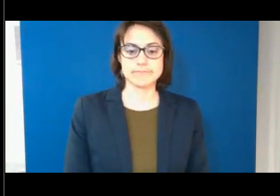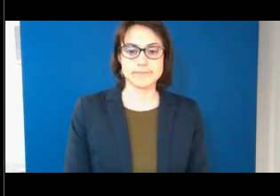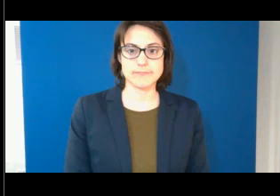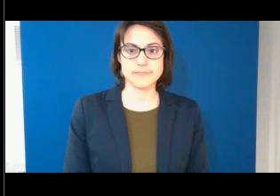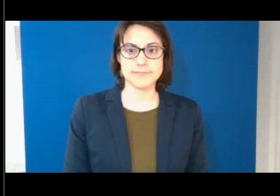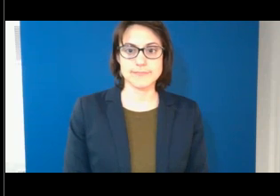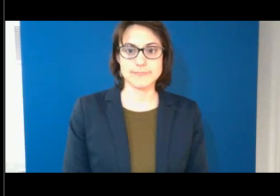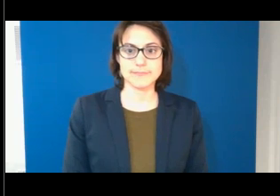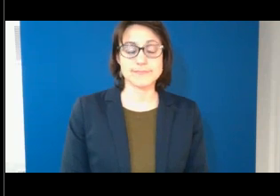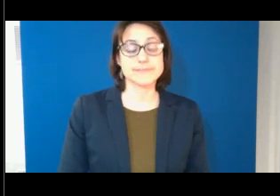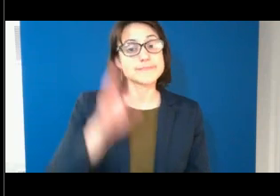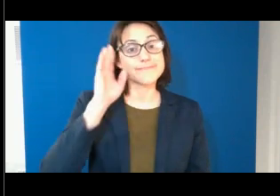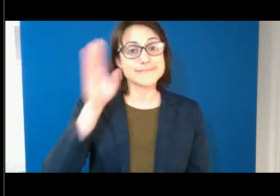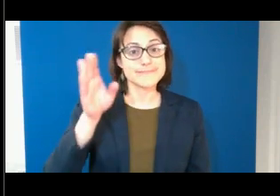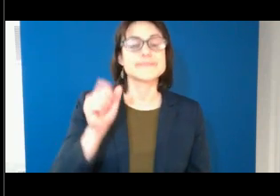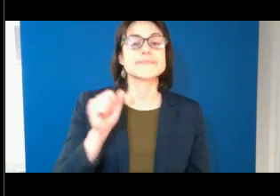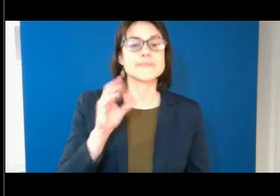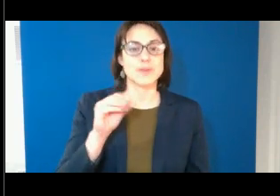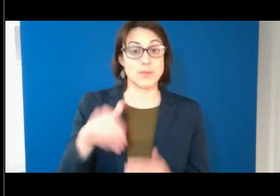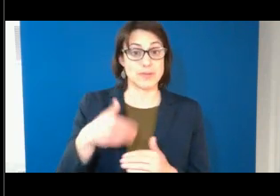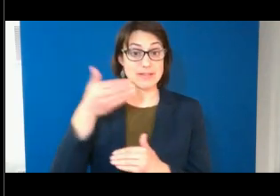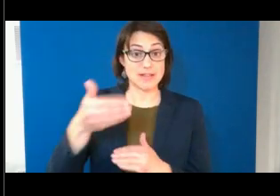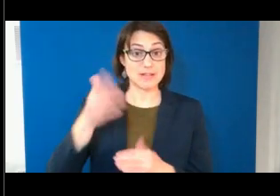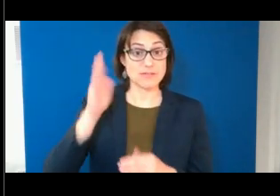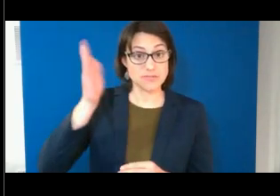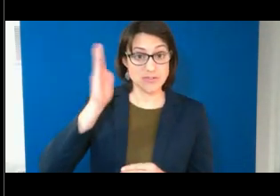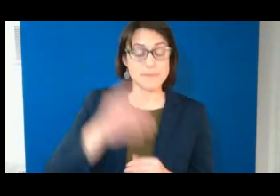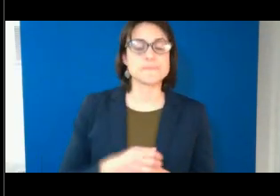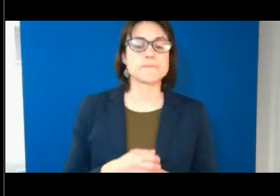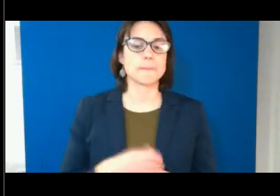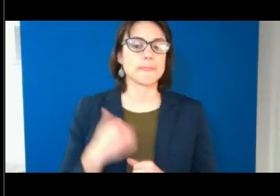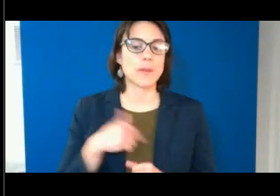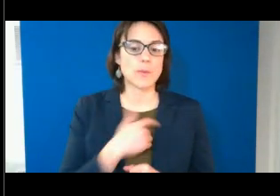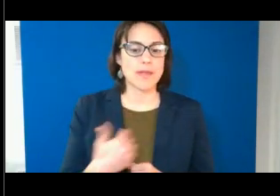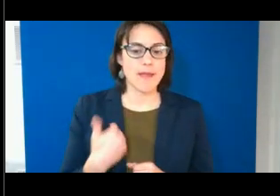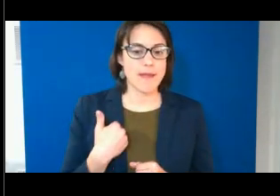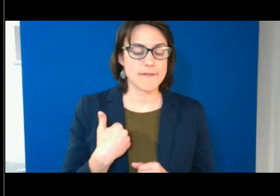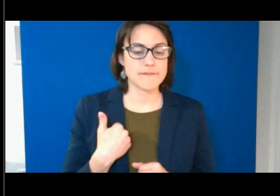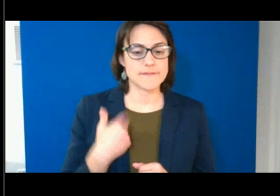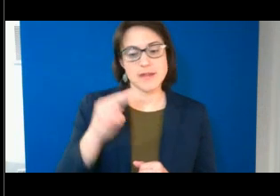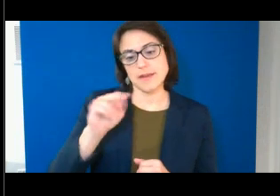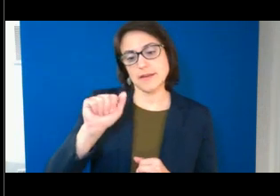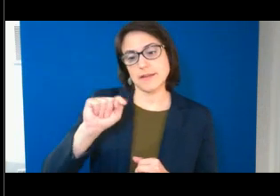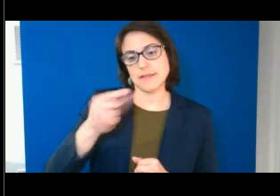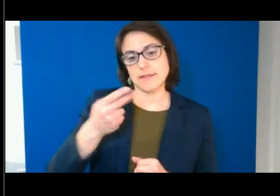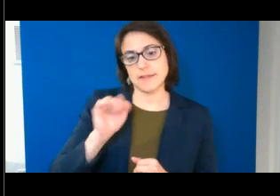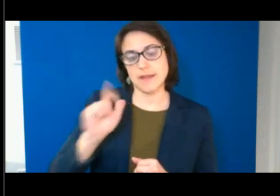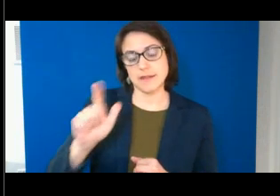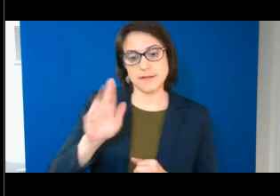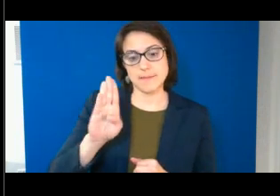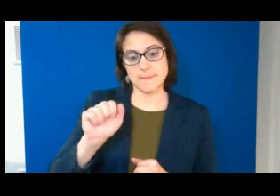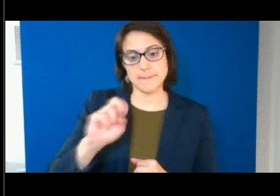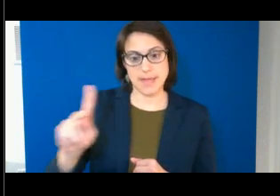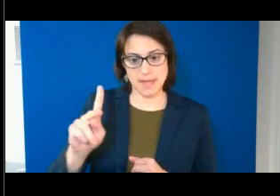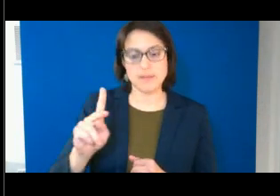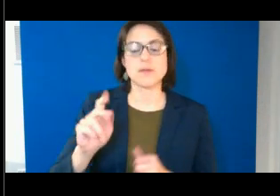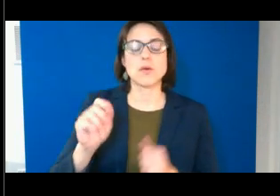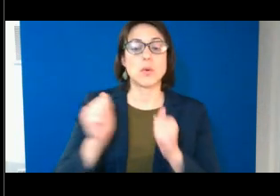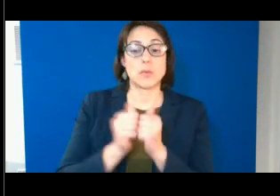Okay. So next talk we have Nathaniel Banks with the talk titled